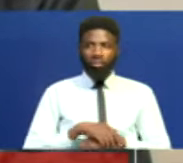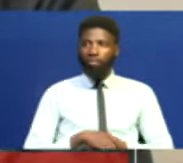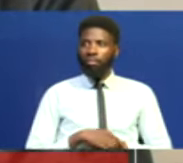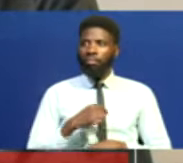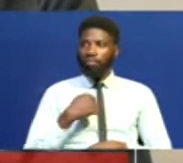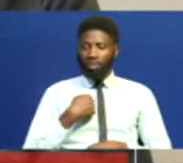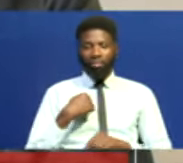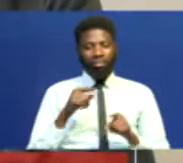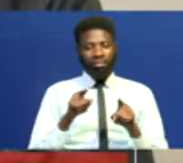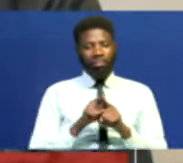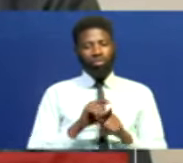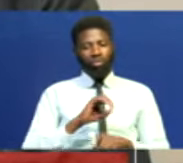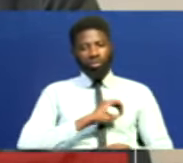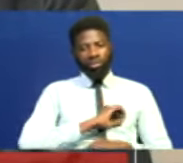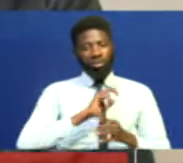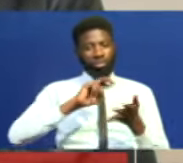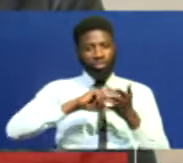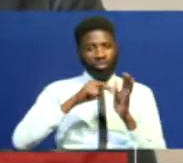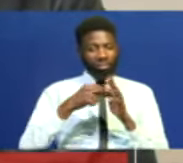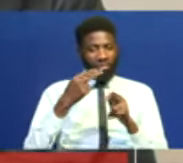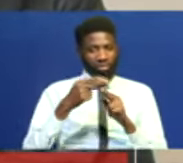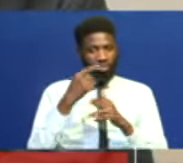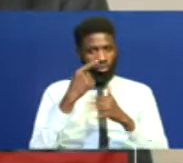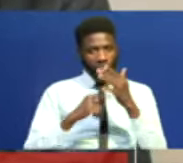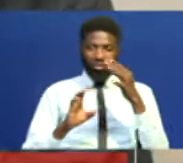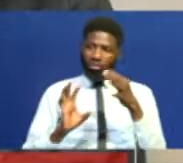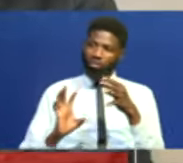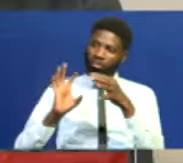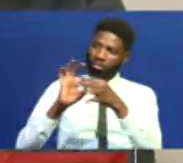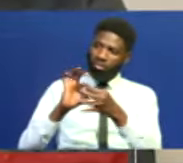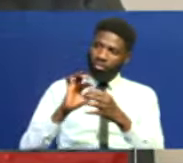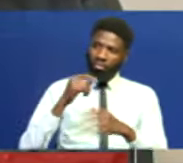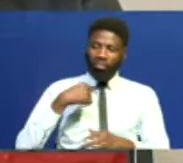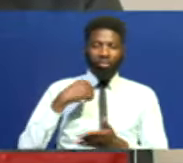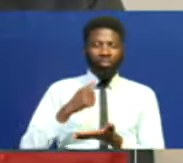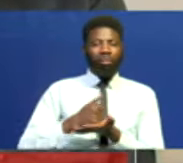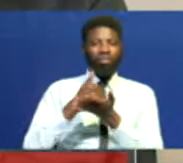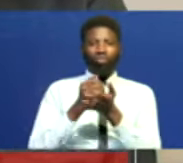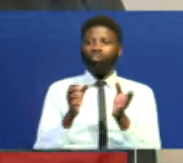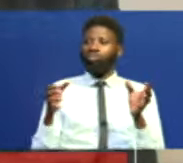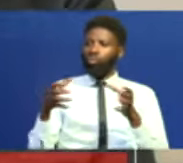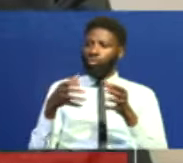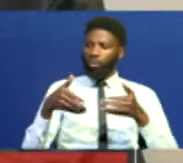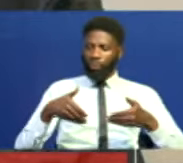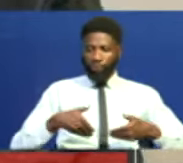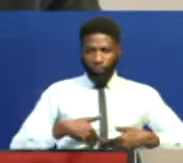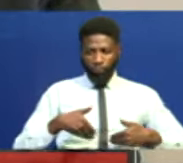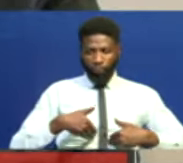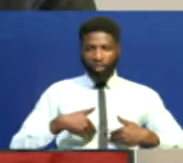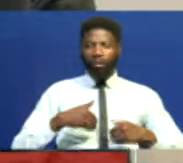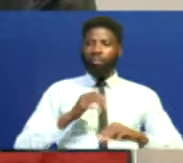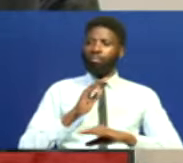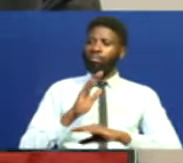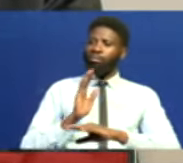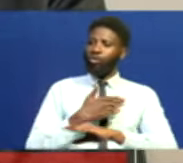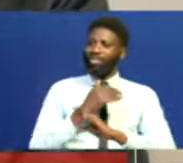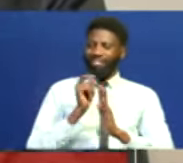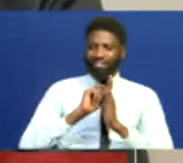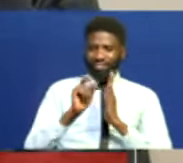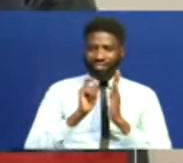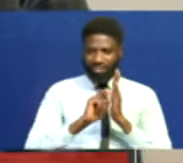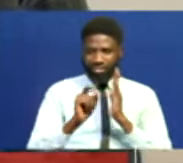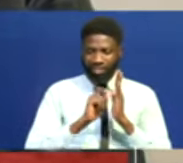running a project called Reconnection, where I'm helping young composers to draw musical ideas from